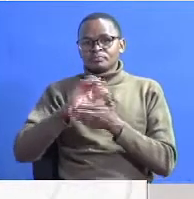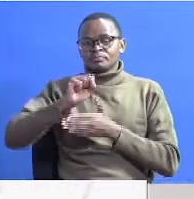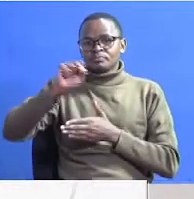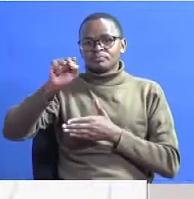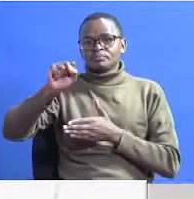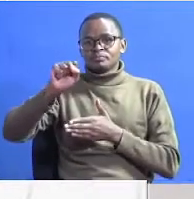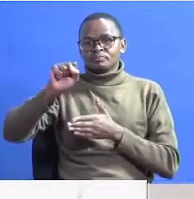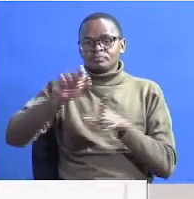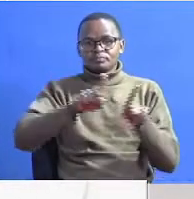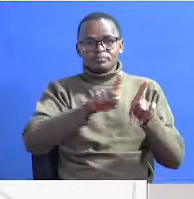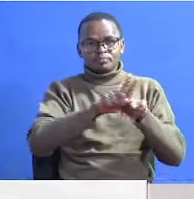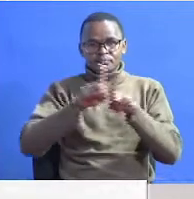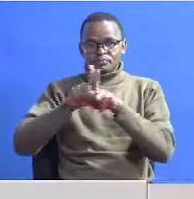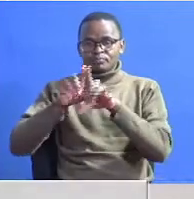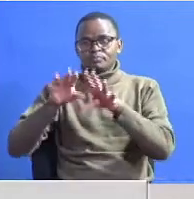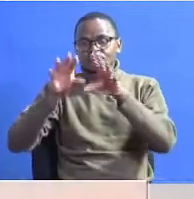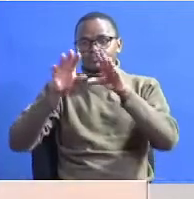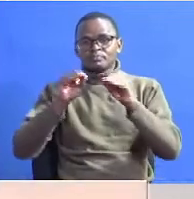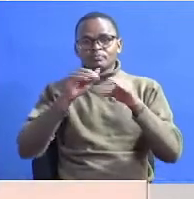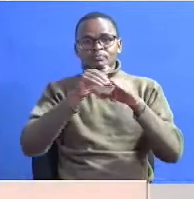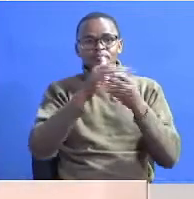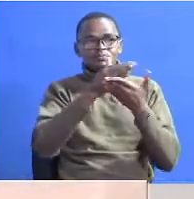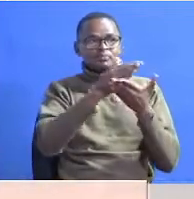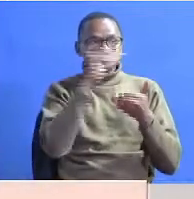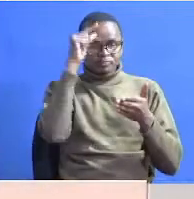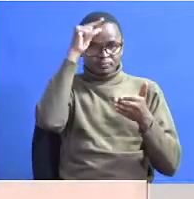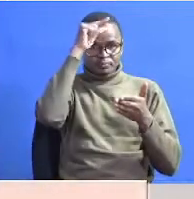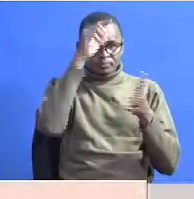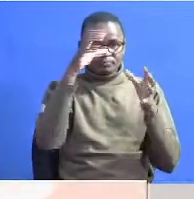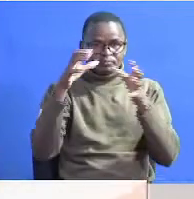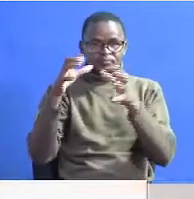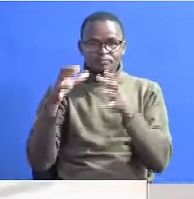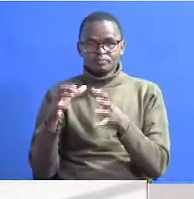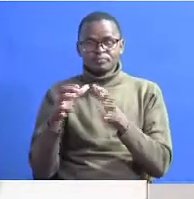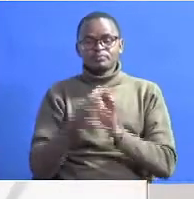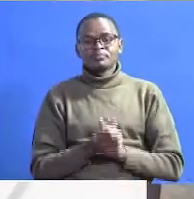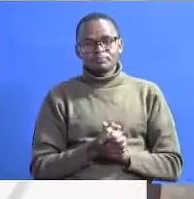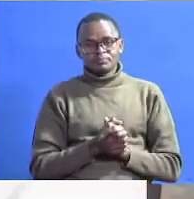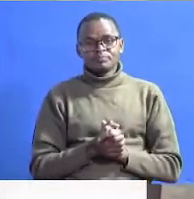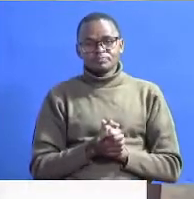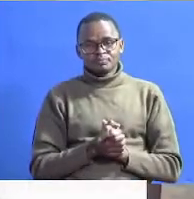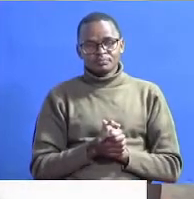politicians are also stakeholders in some of these government agencies.